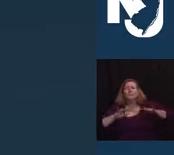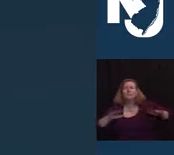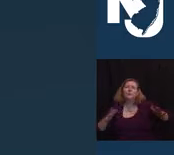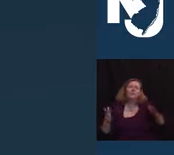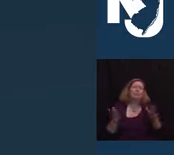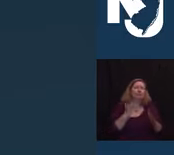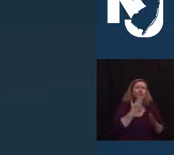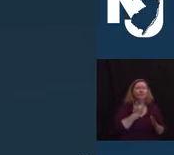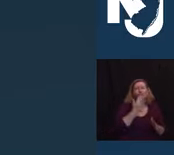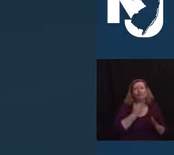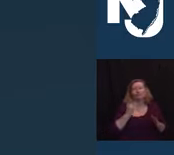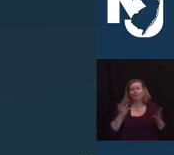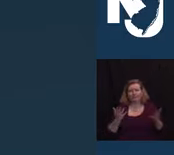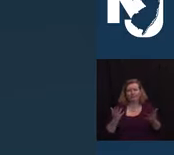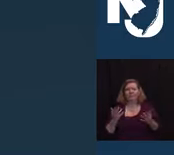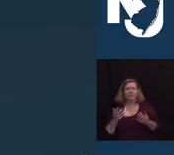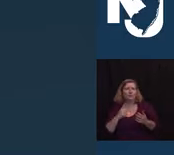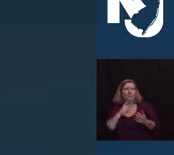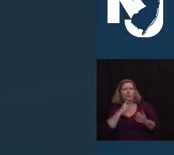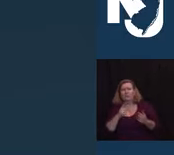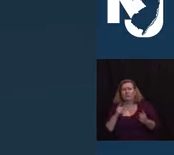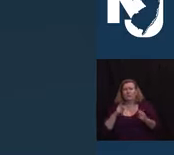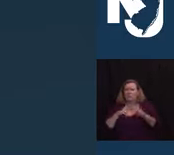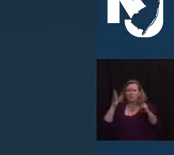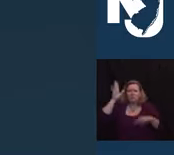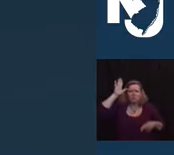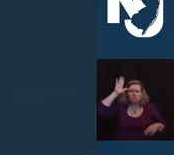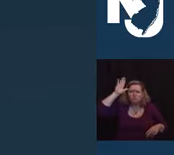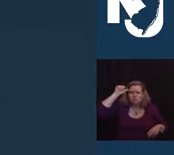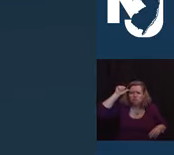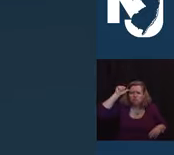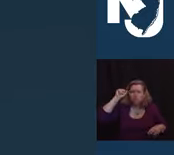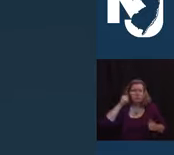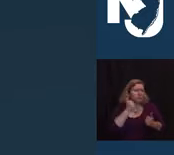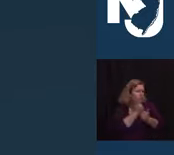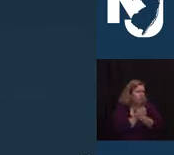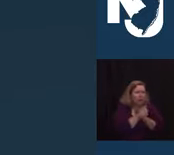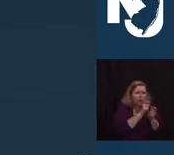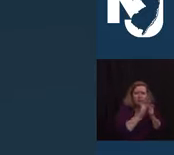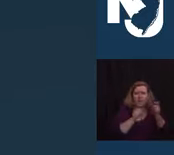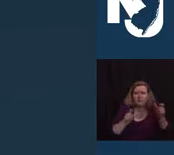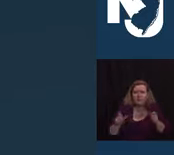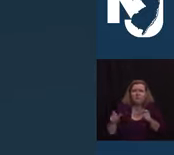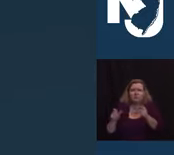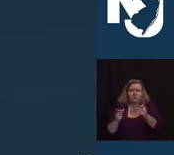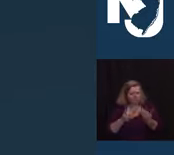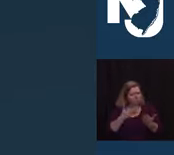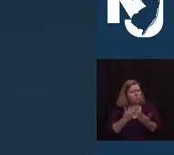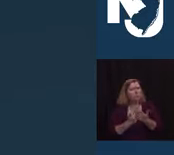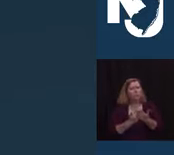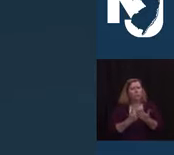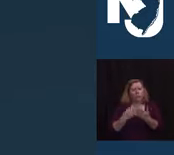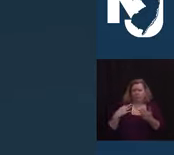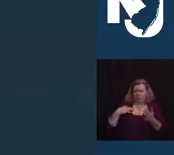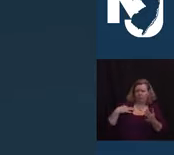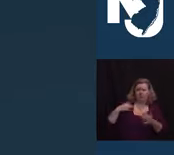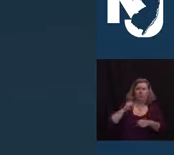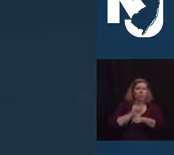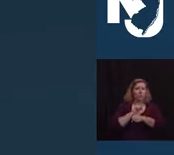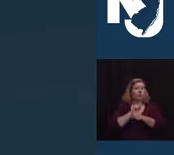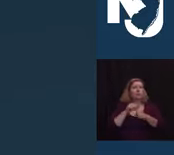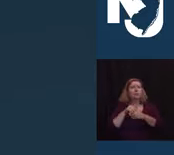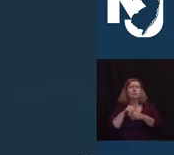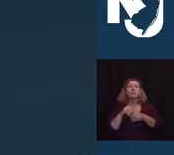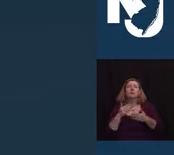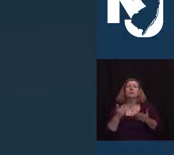determined nature. Erin's compassion for people was on display Through her volunteering with the Ambulatory Surgery